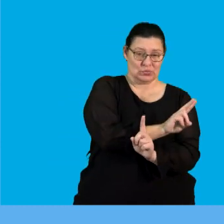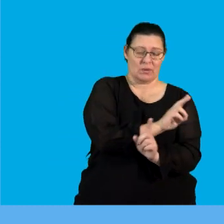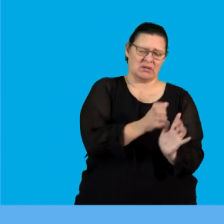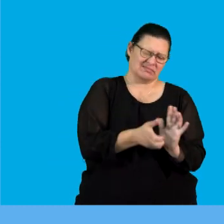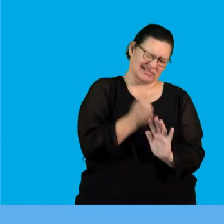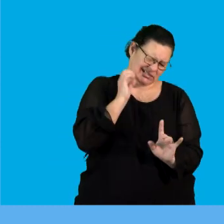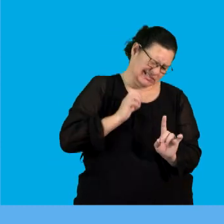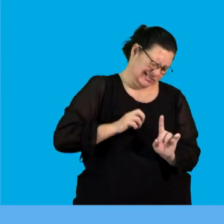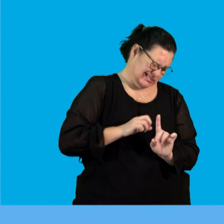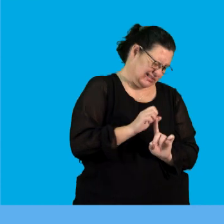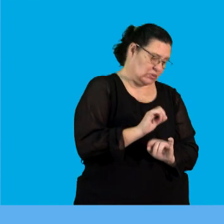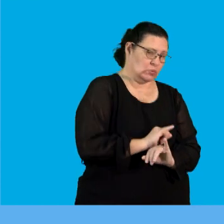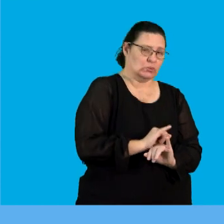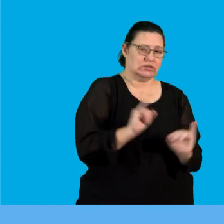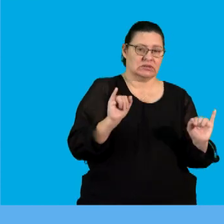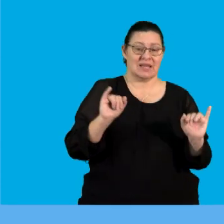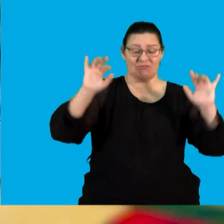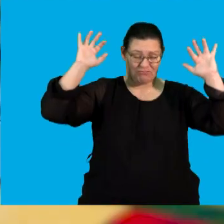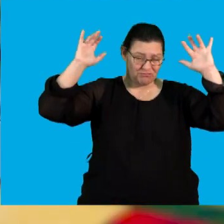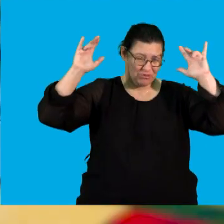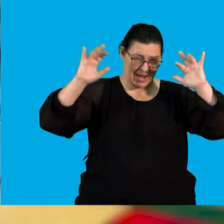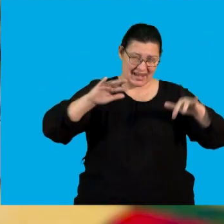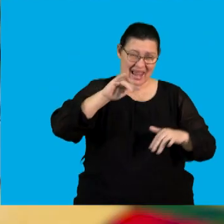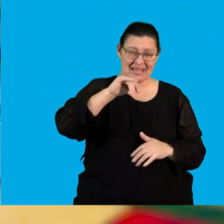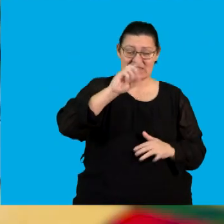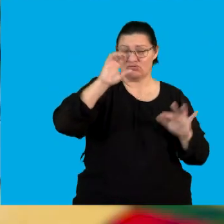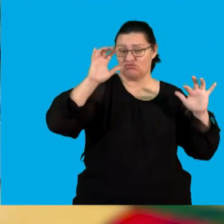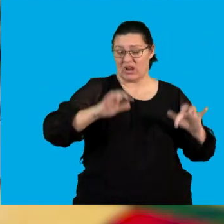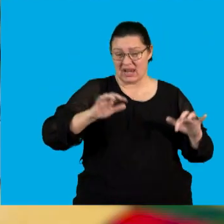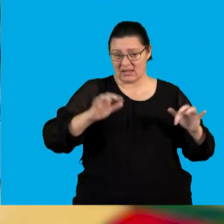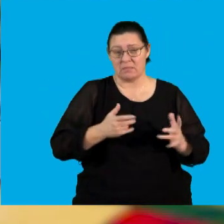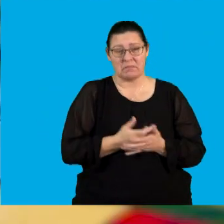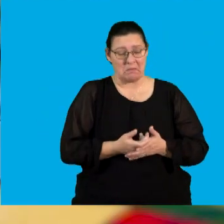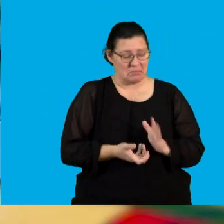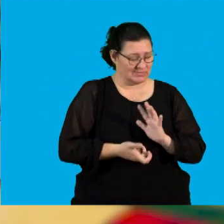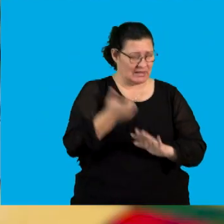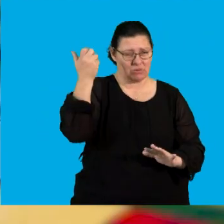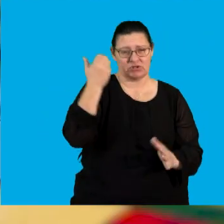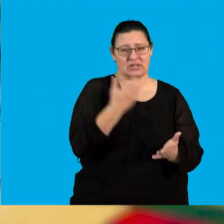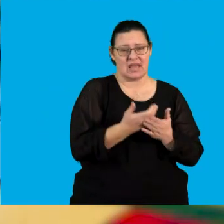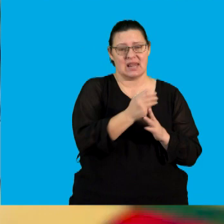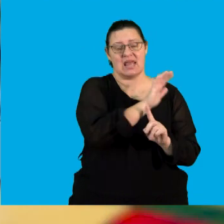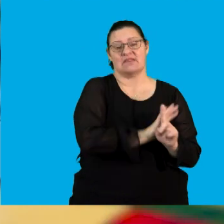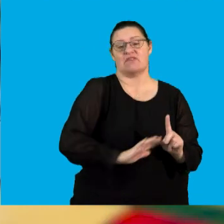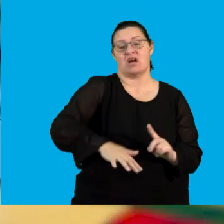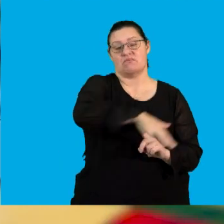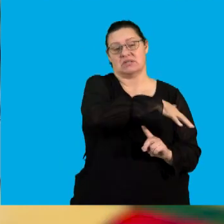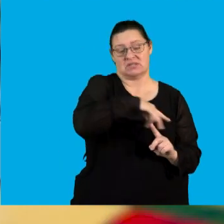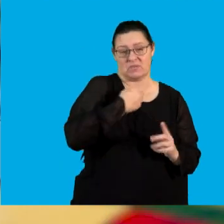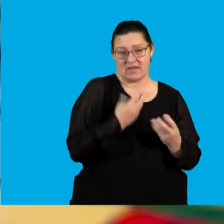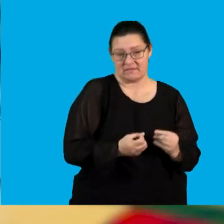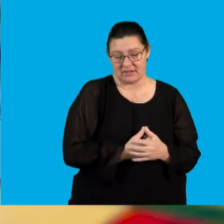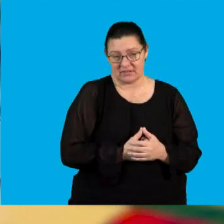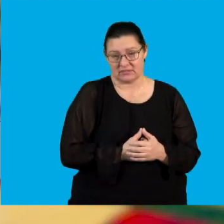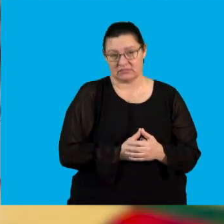corrosive damage done by acid rain. So when that rain comes down, that acid rain, when it comes down, it can cause a lot of damage in the environment that we're living